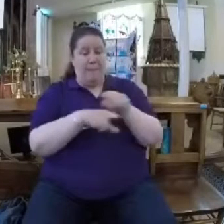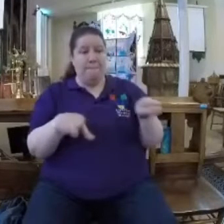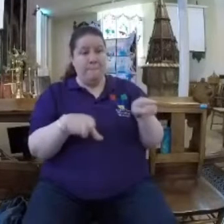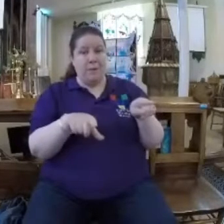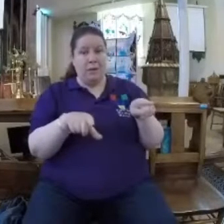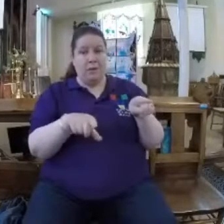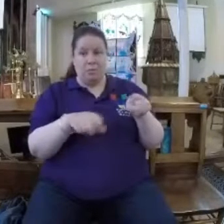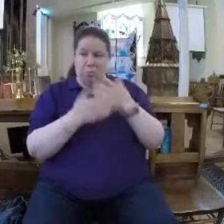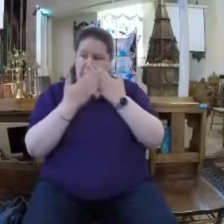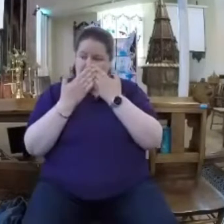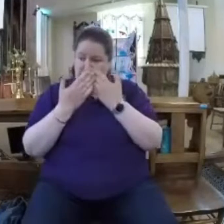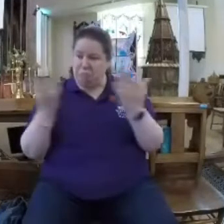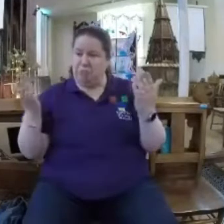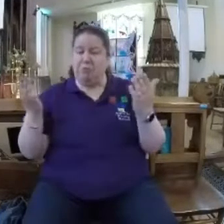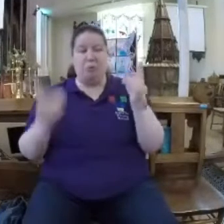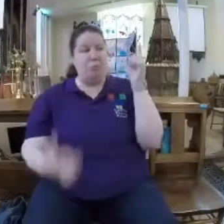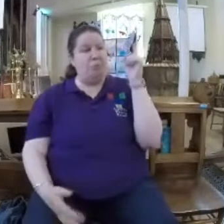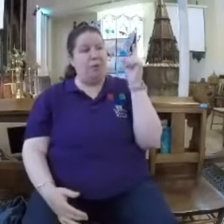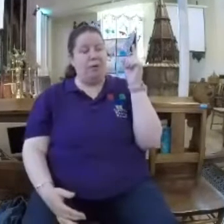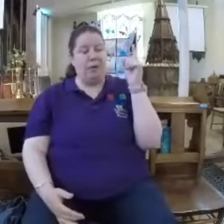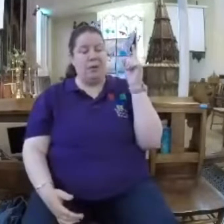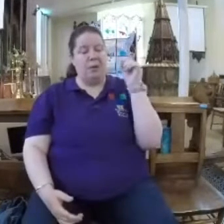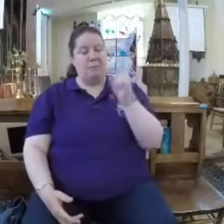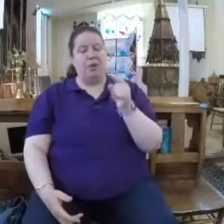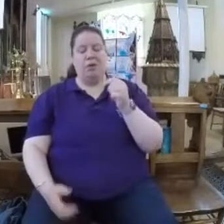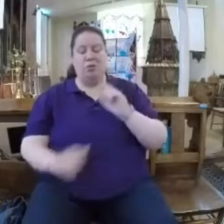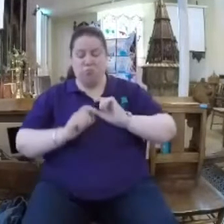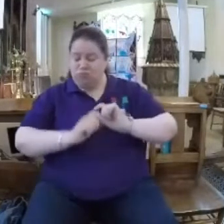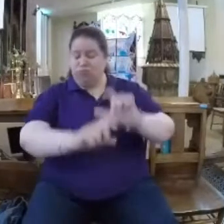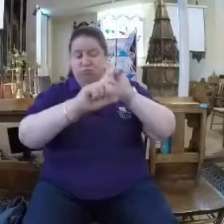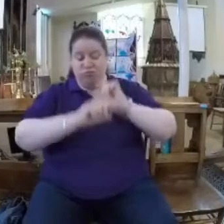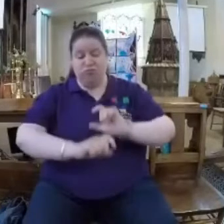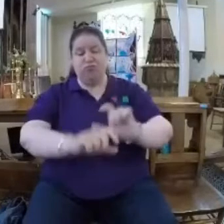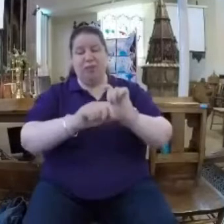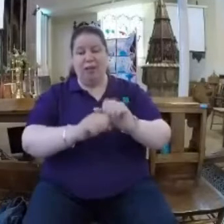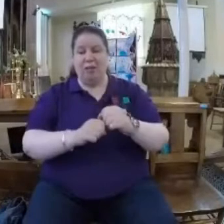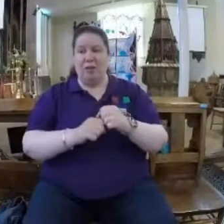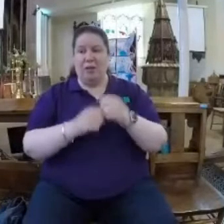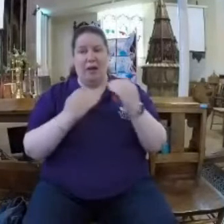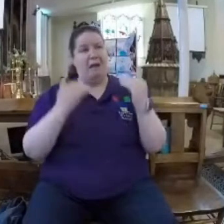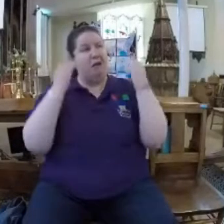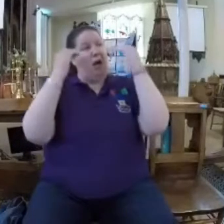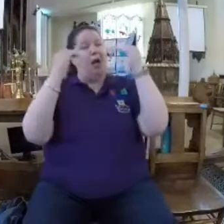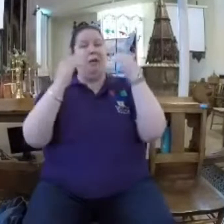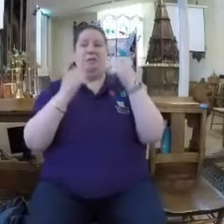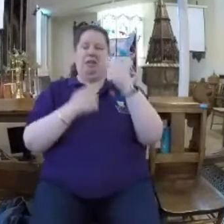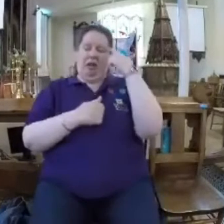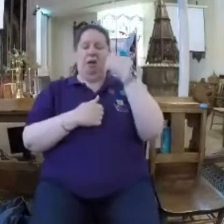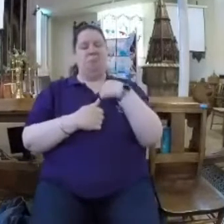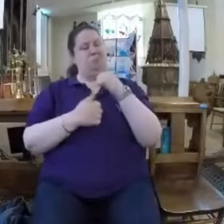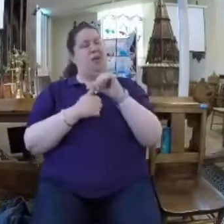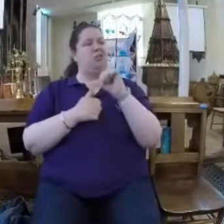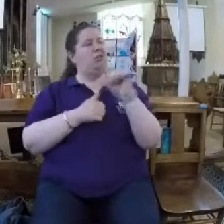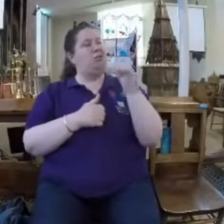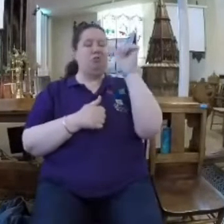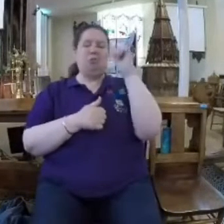to the world, but they consistently abuse their position. They consistently do things in their own way, through